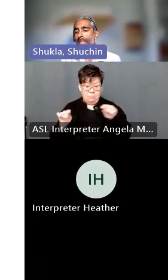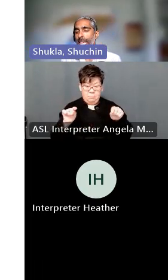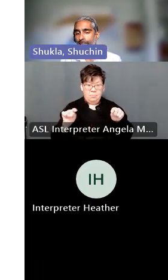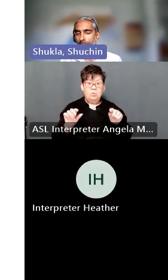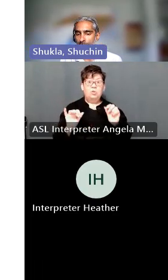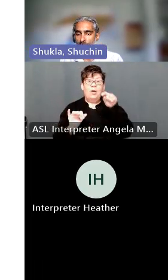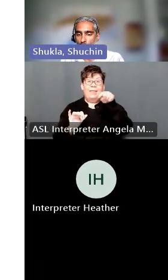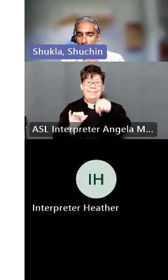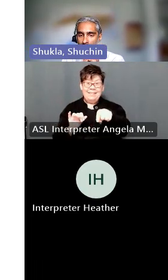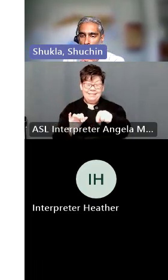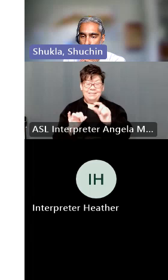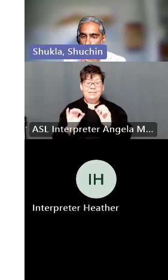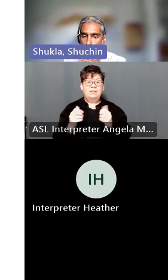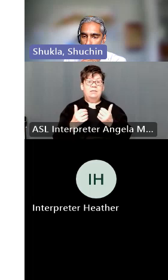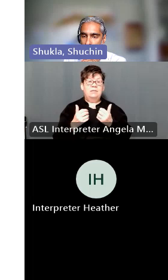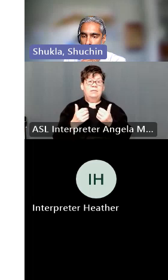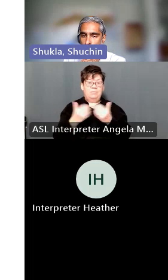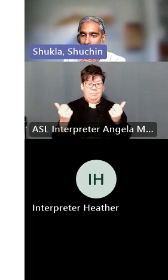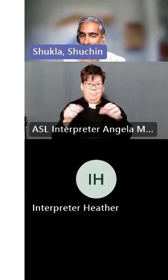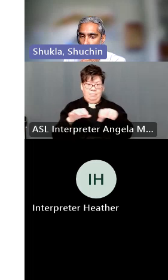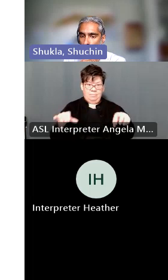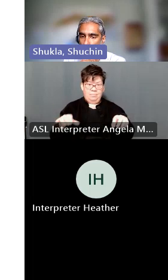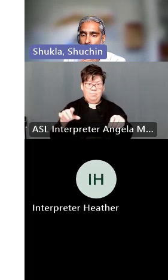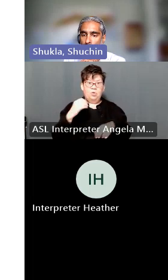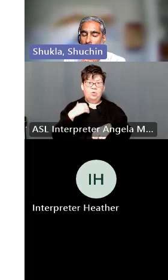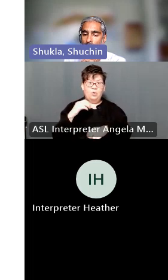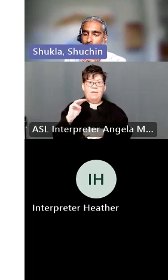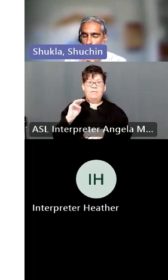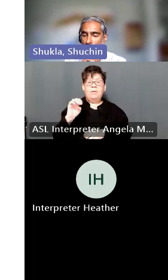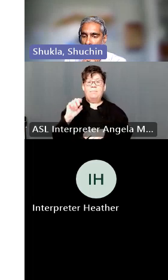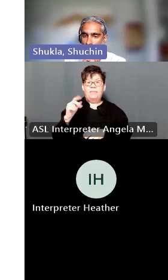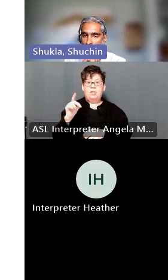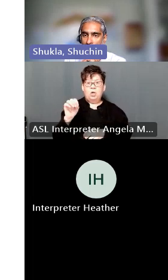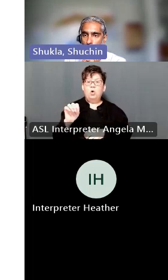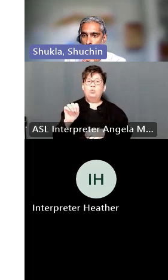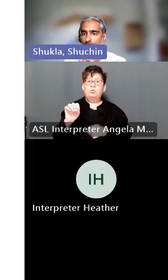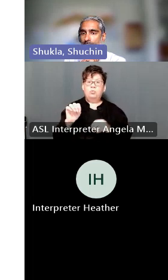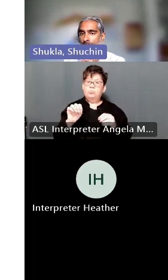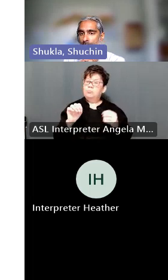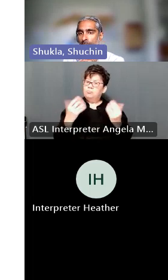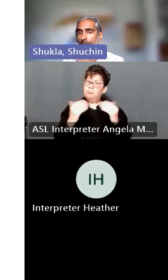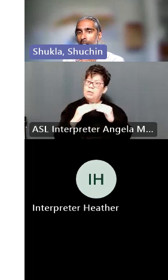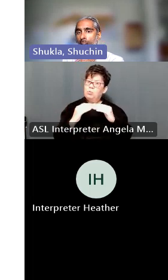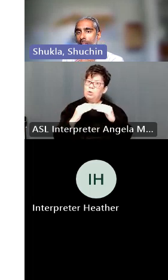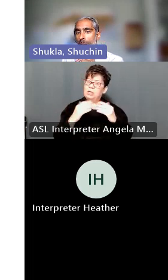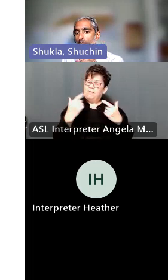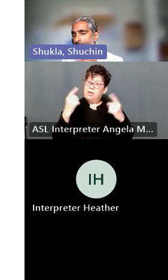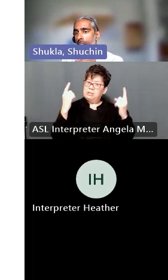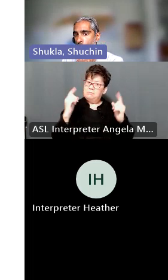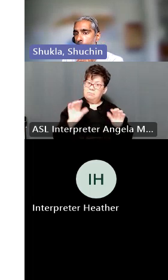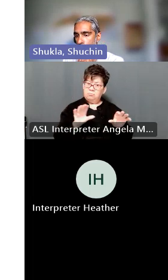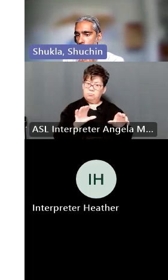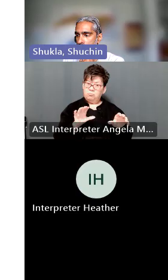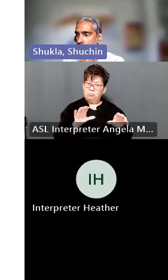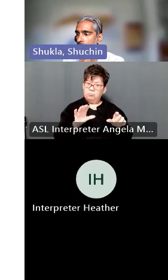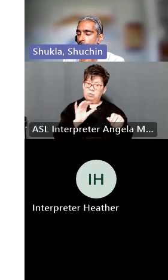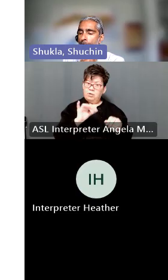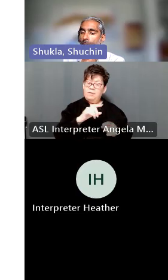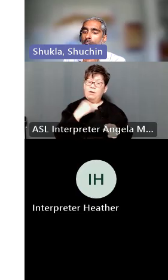this study breaks that down. So you got your methadone and bup, which again are about equally effective at reducing the risk